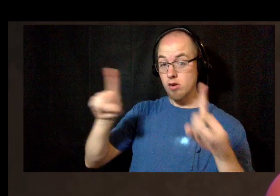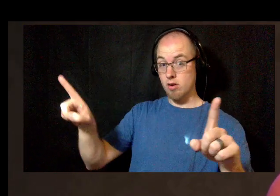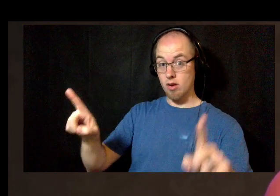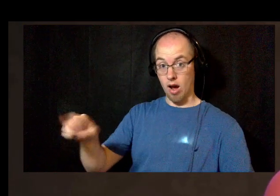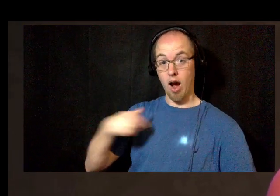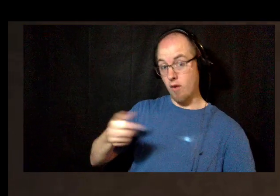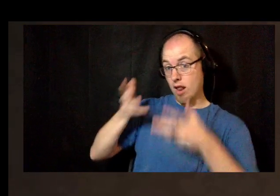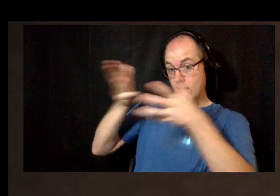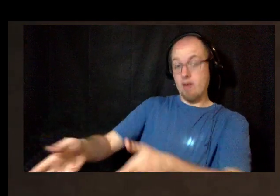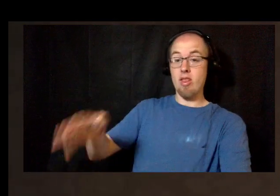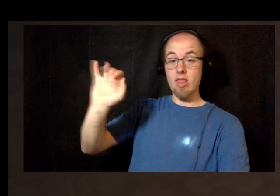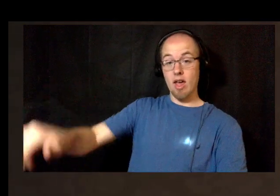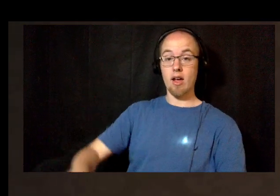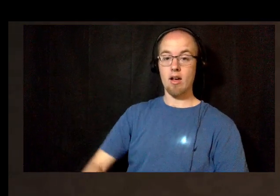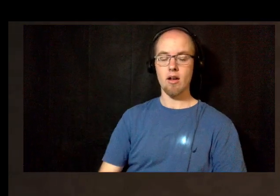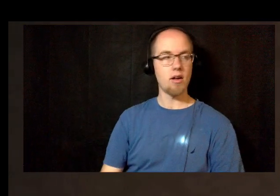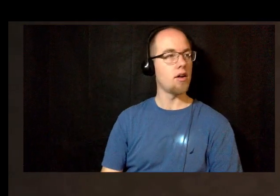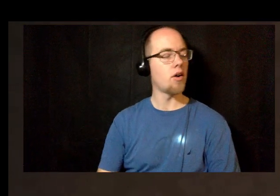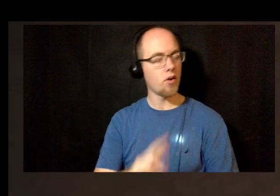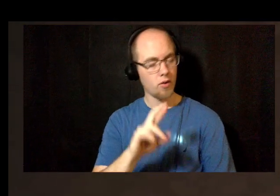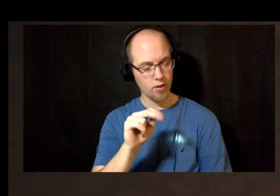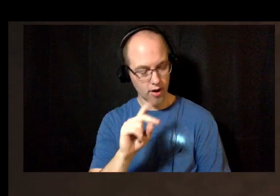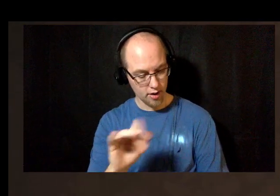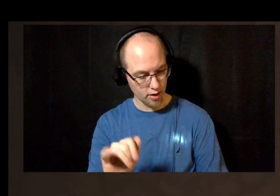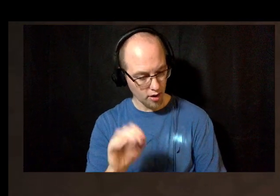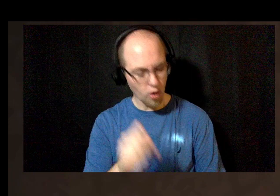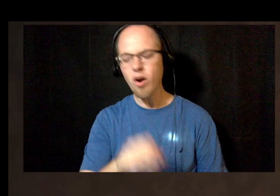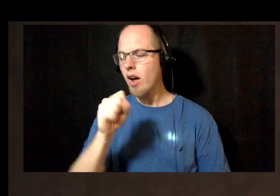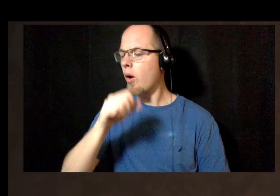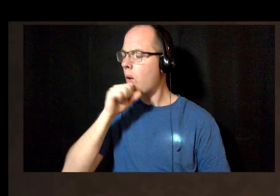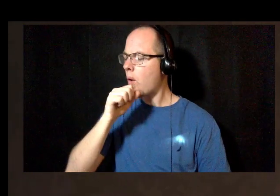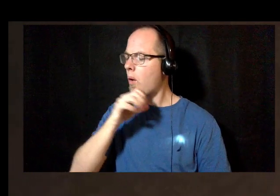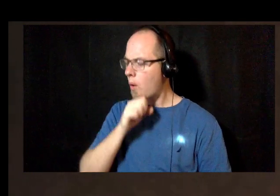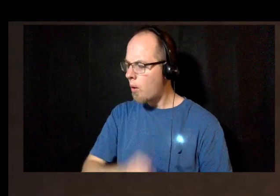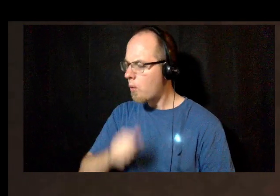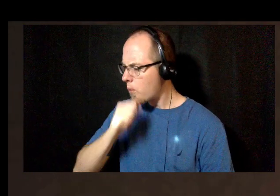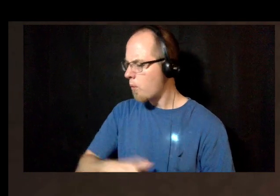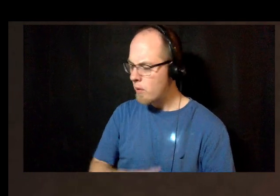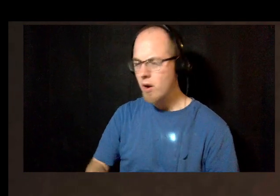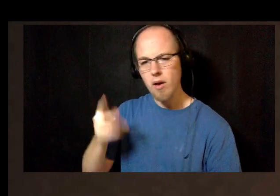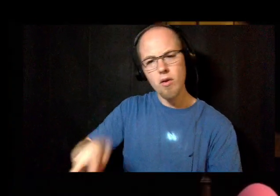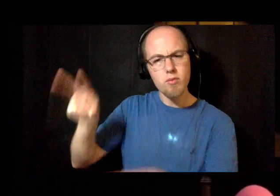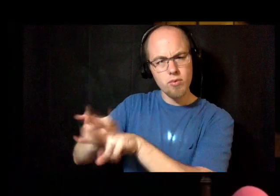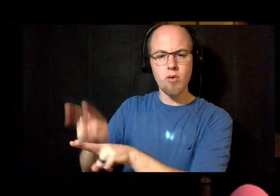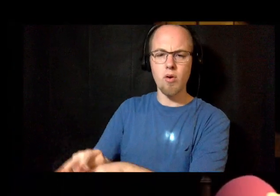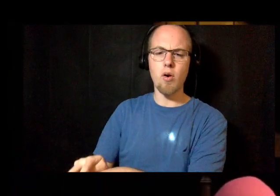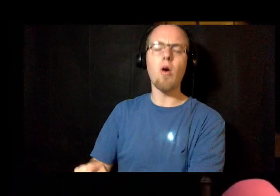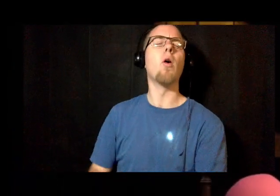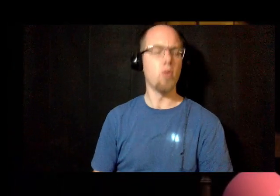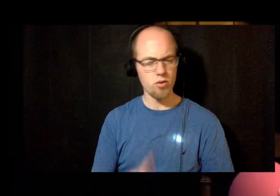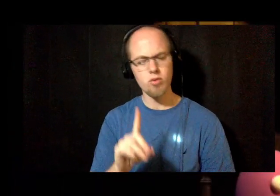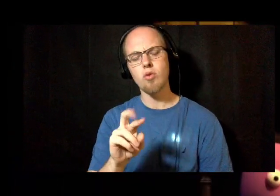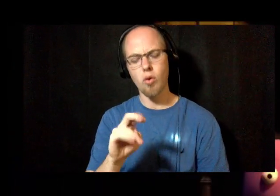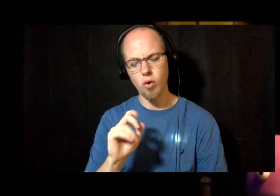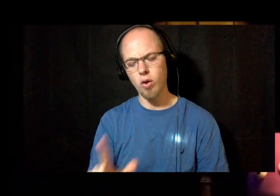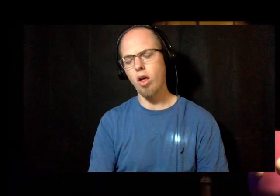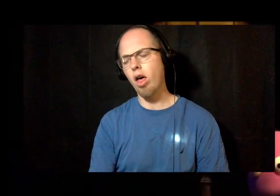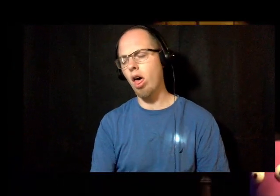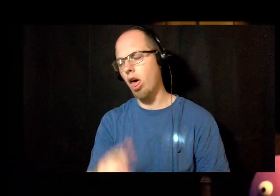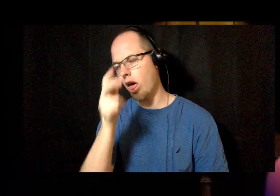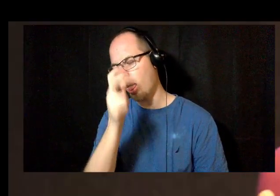leave behind? You know, oh, Randy, he was the old lady fisting guy, wasn't he? Yeah, very droll,